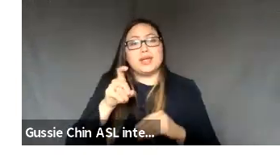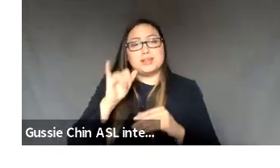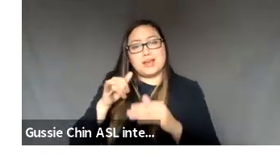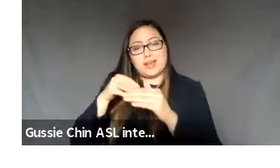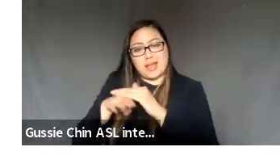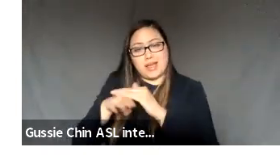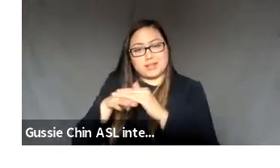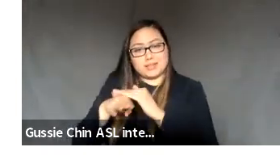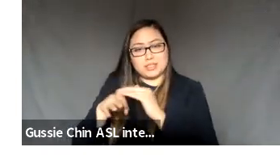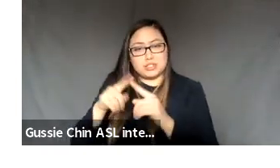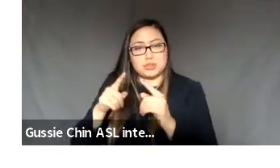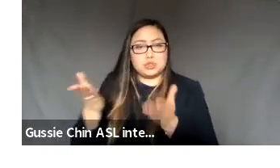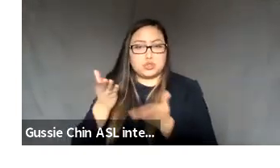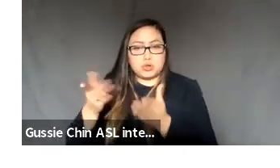occupancies.